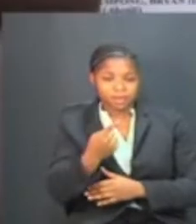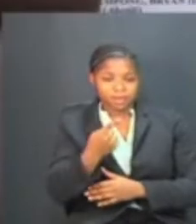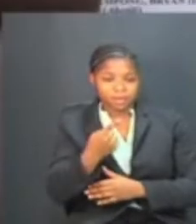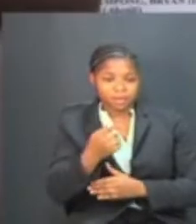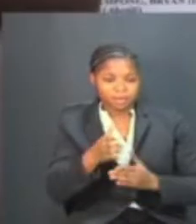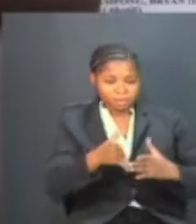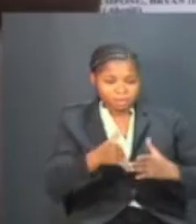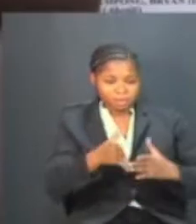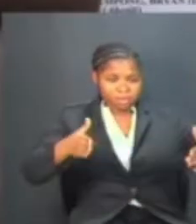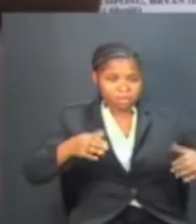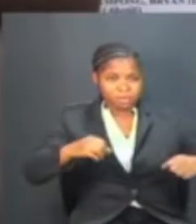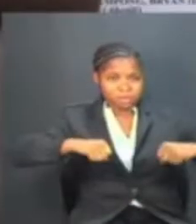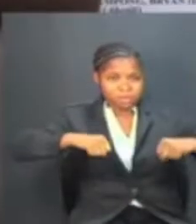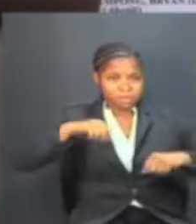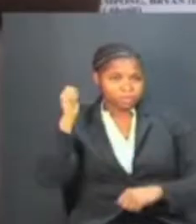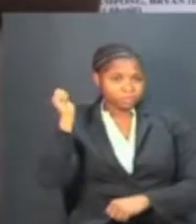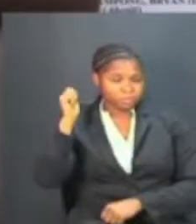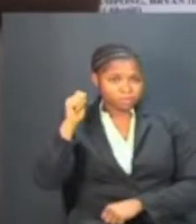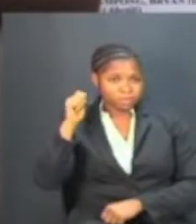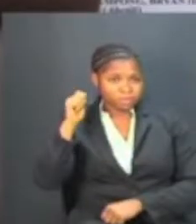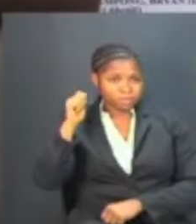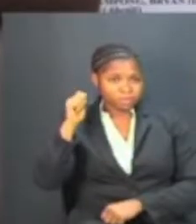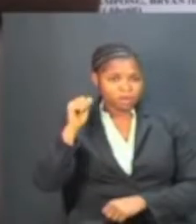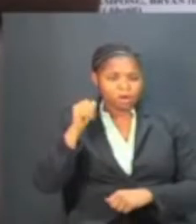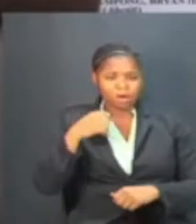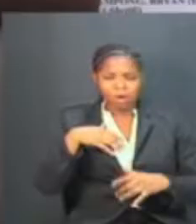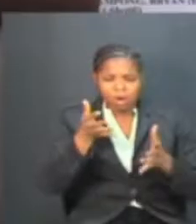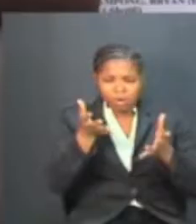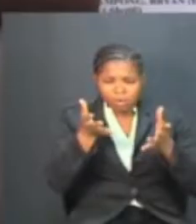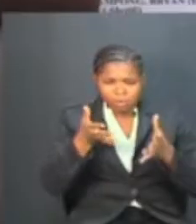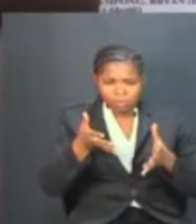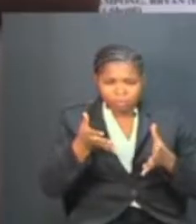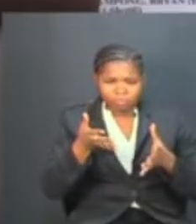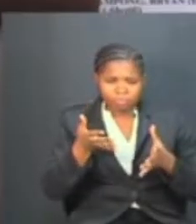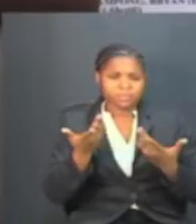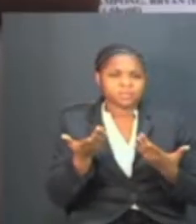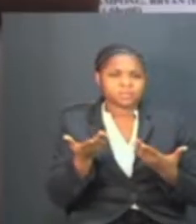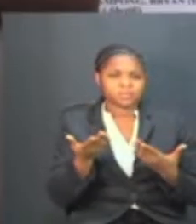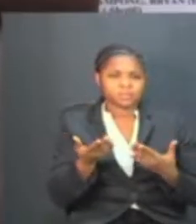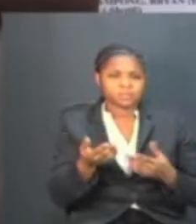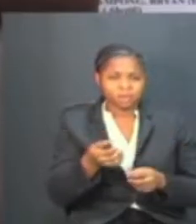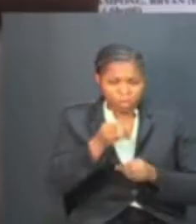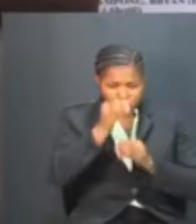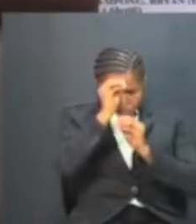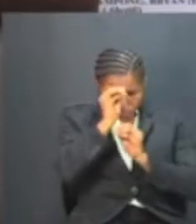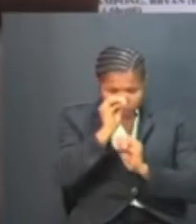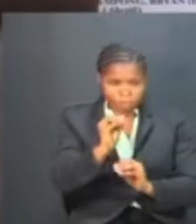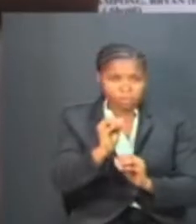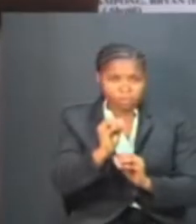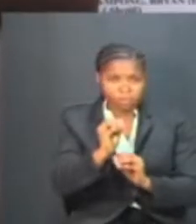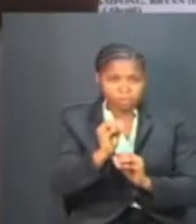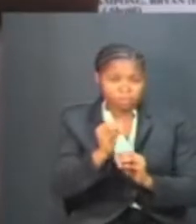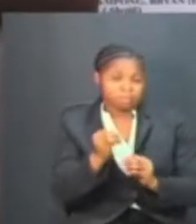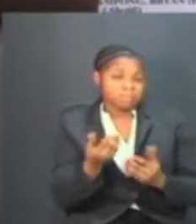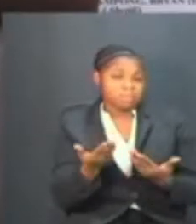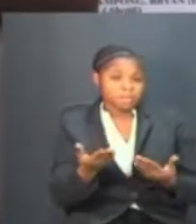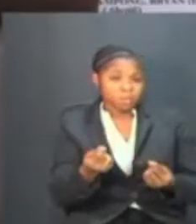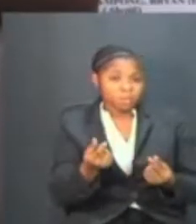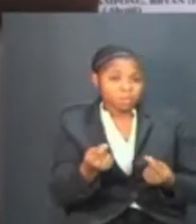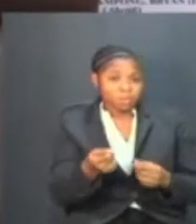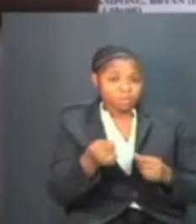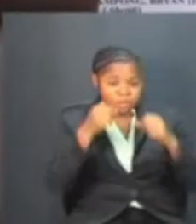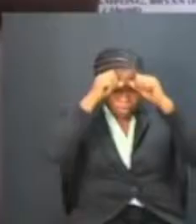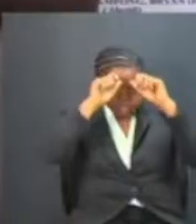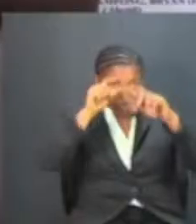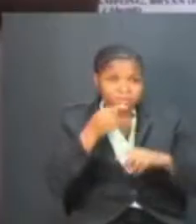to obey the directive of the president, he must obey it properly. And when he's obeying the directives of the president that we should wear it